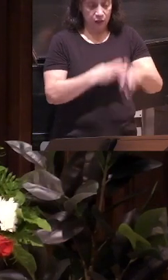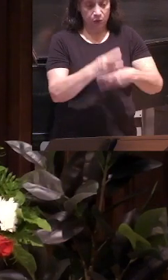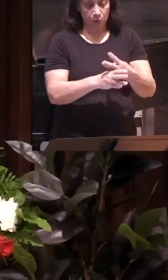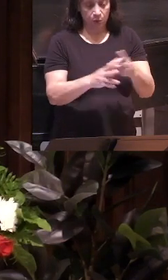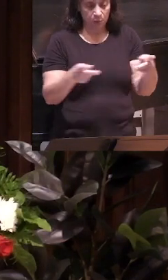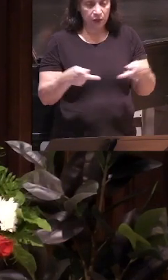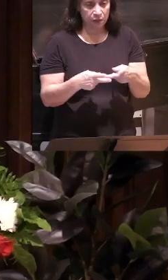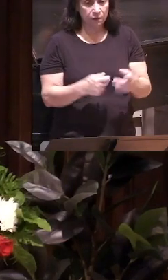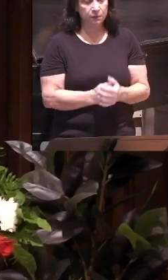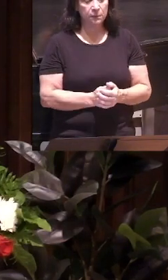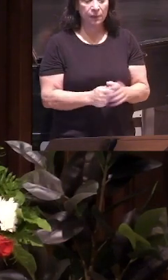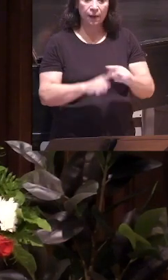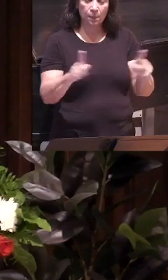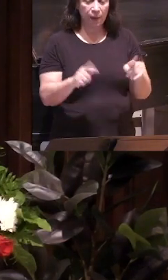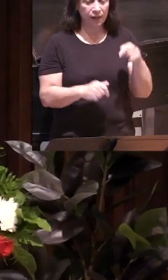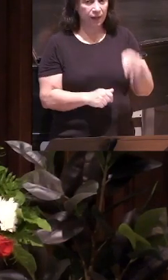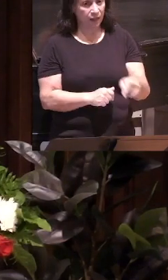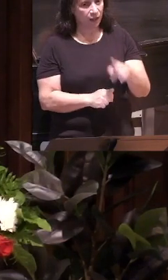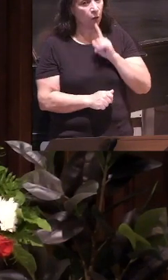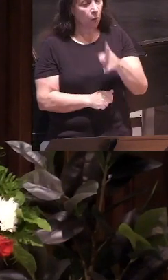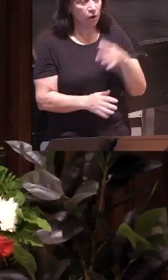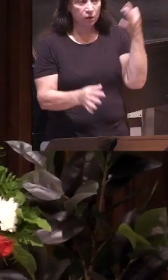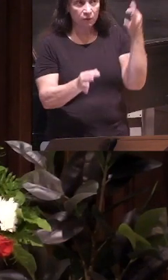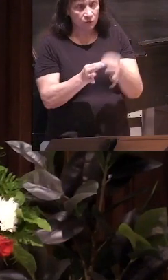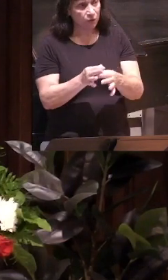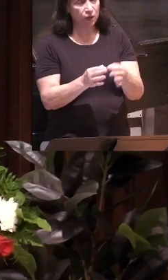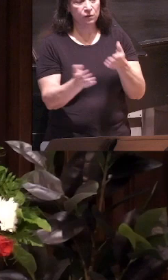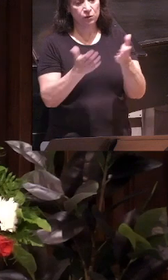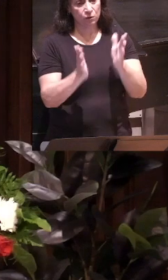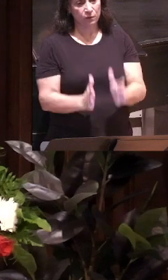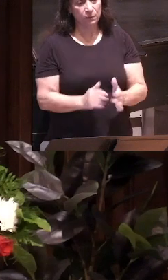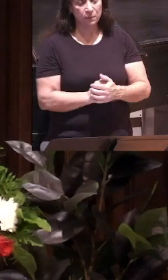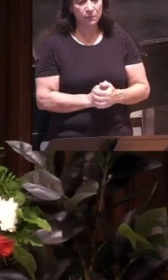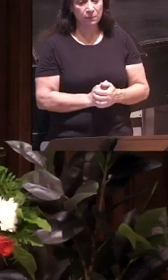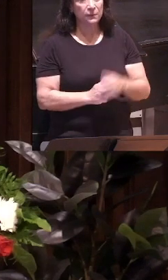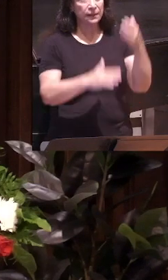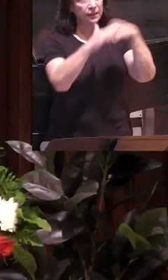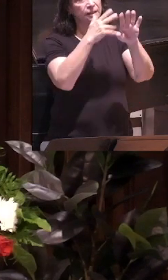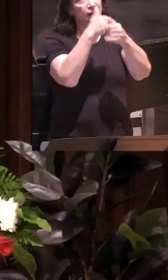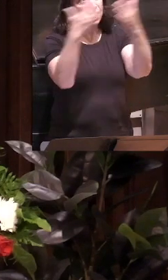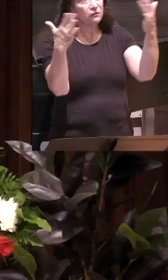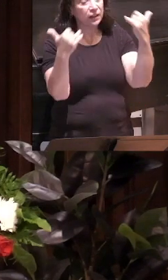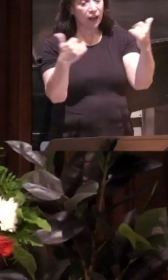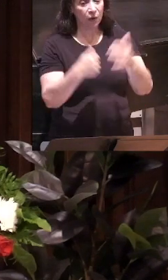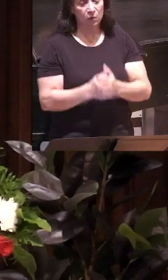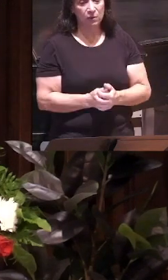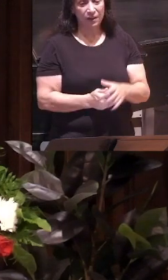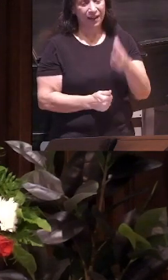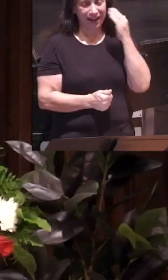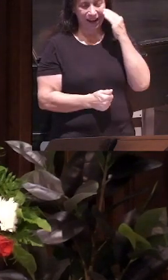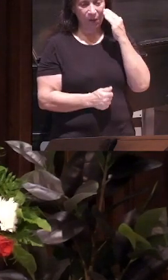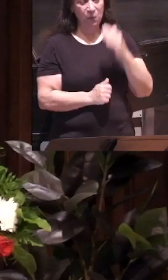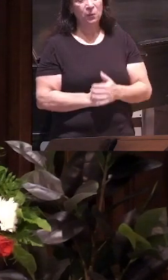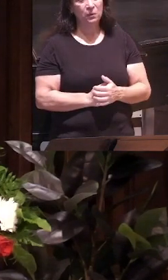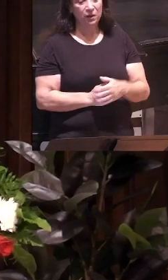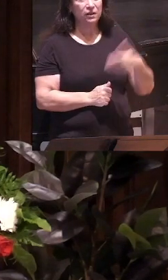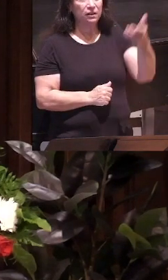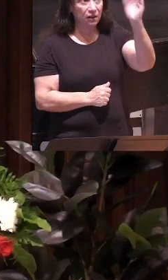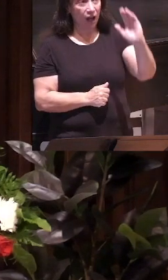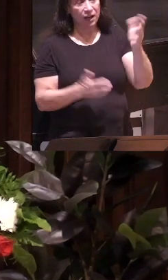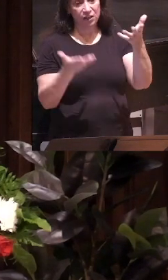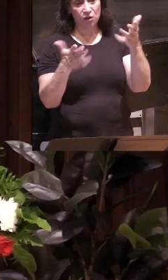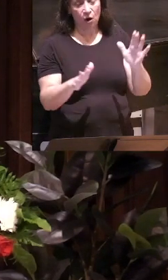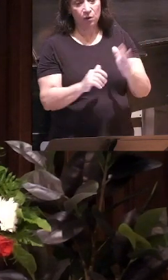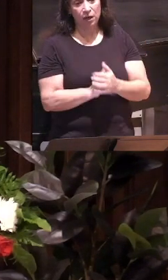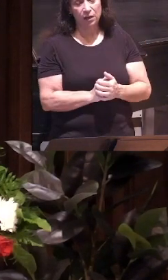place, but he was indeed a faithful servant. He's in heaven now, and I know God has